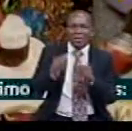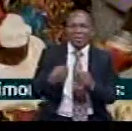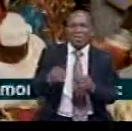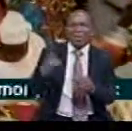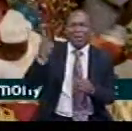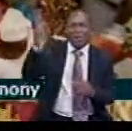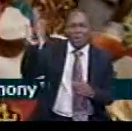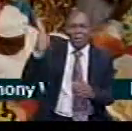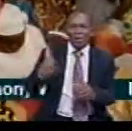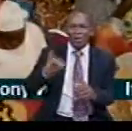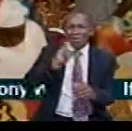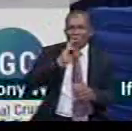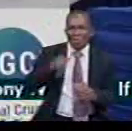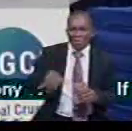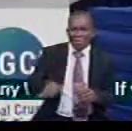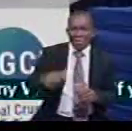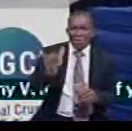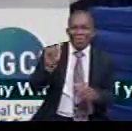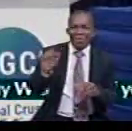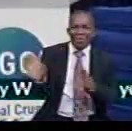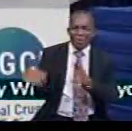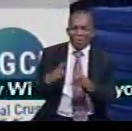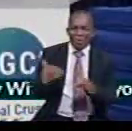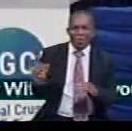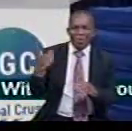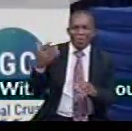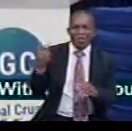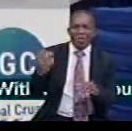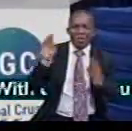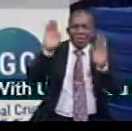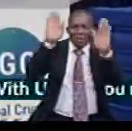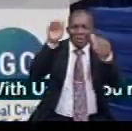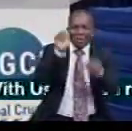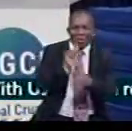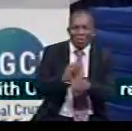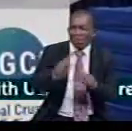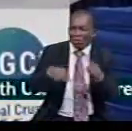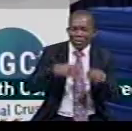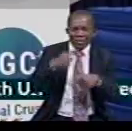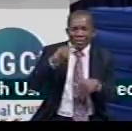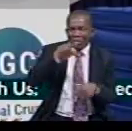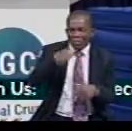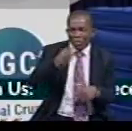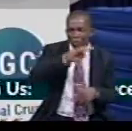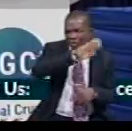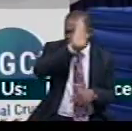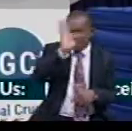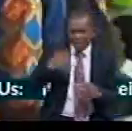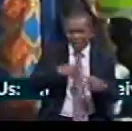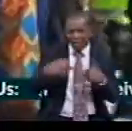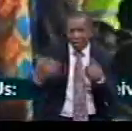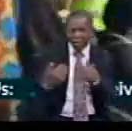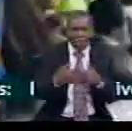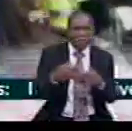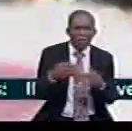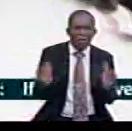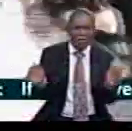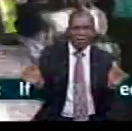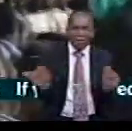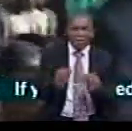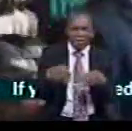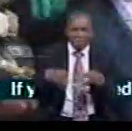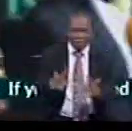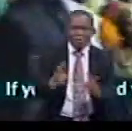his miracles. You will not live here the same. You will not live here the